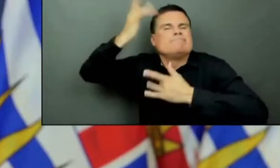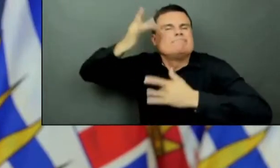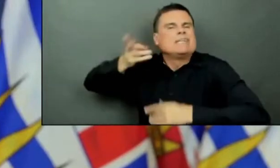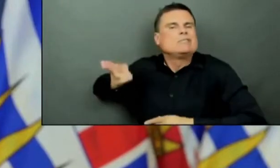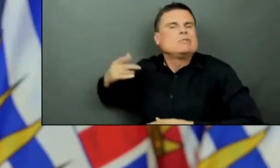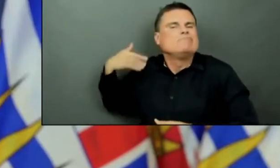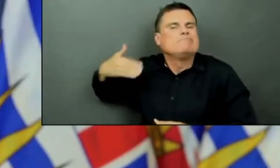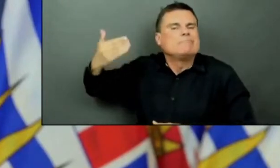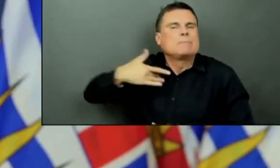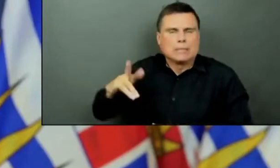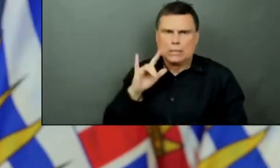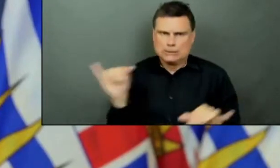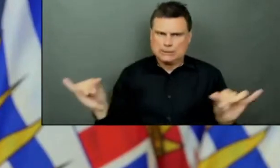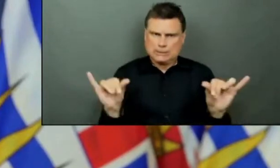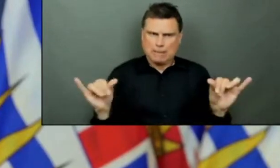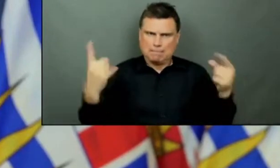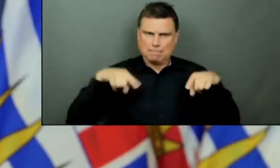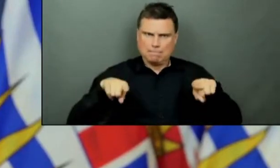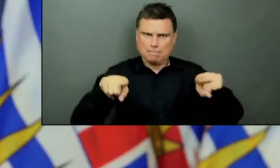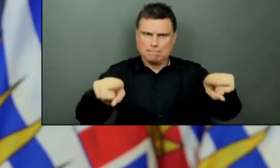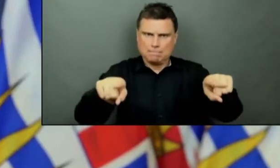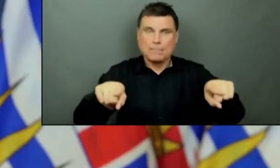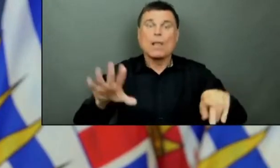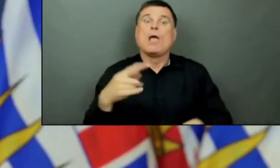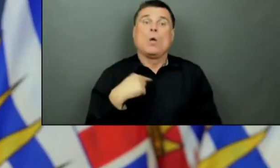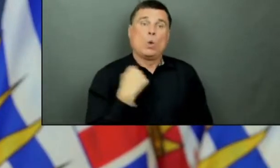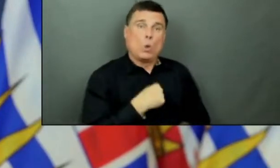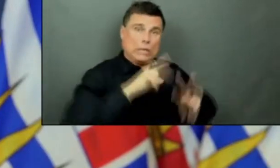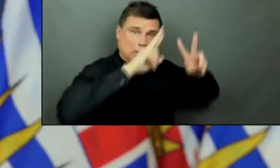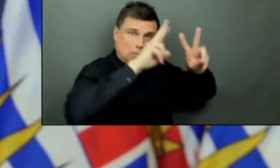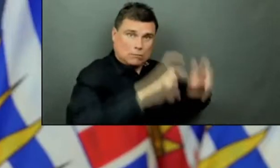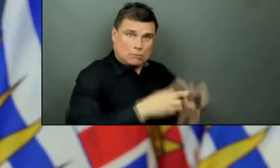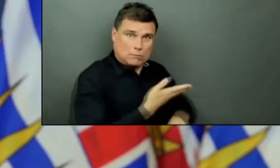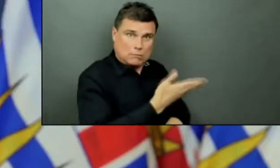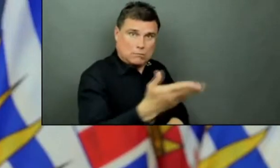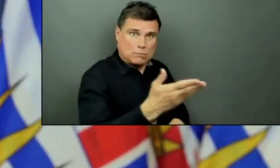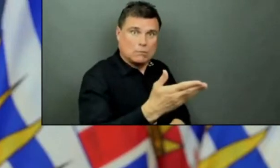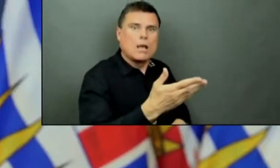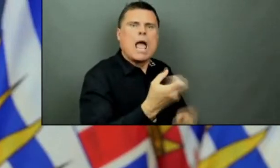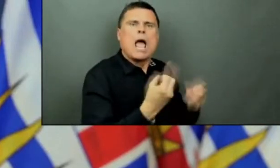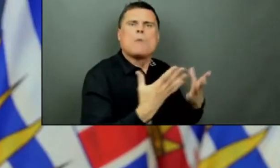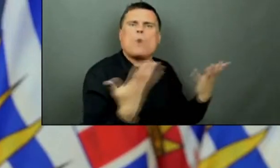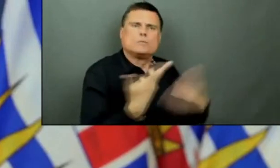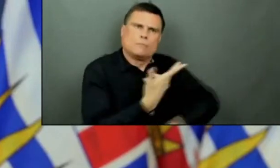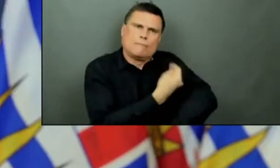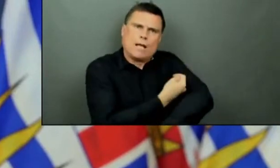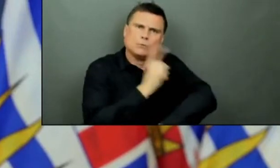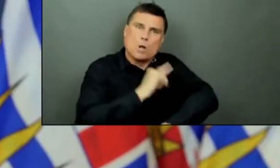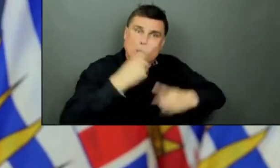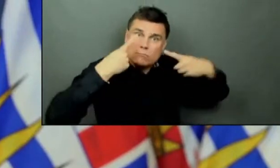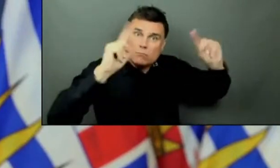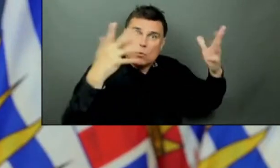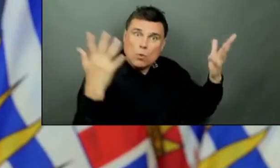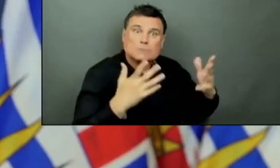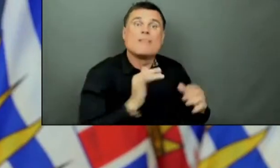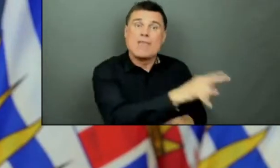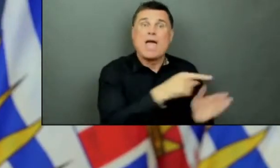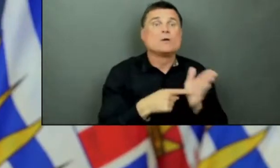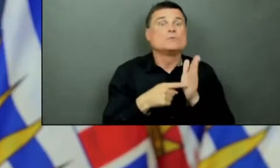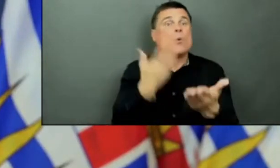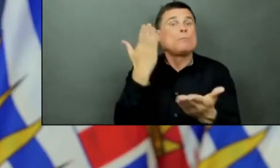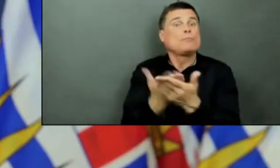our community here in BC. And what it shows us is that our vaccine program is highly effective. After 3 to